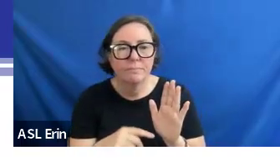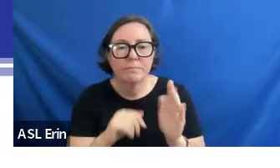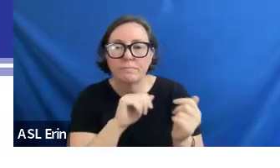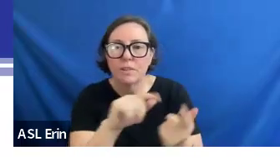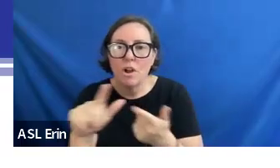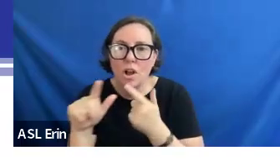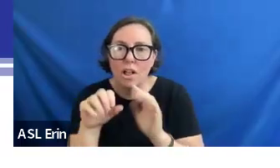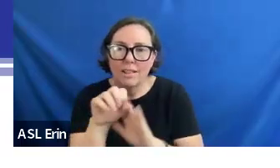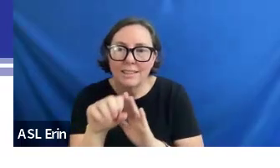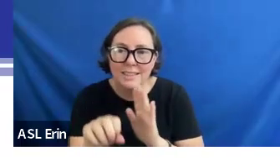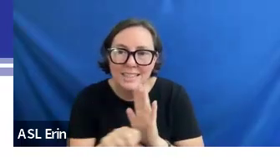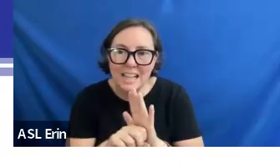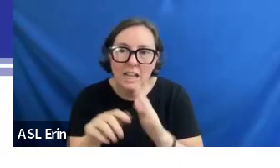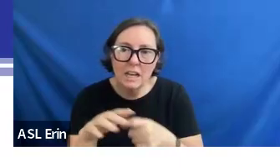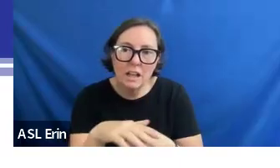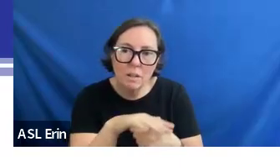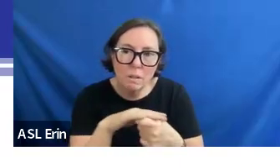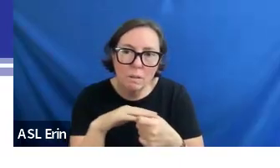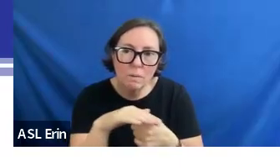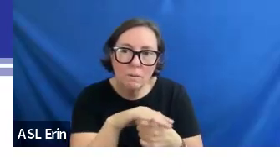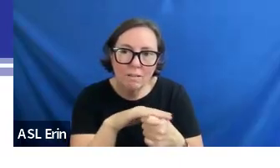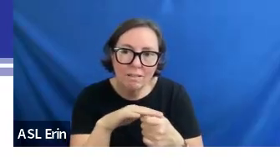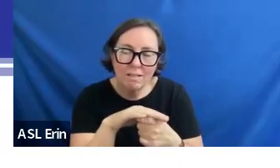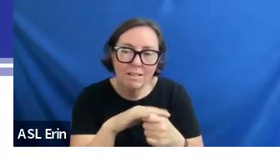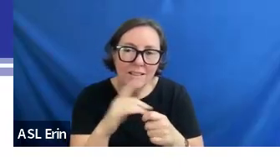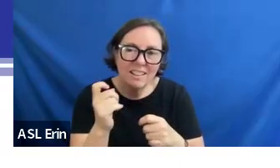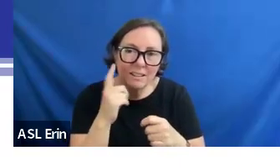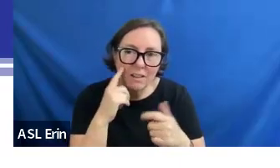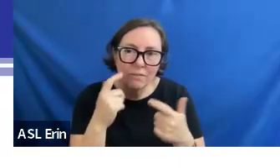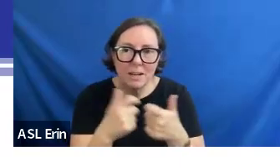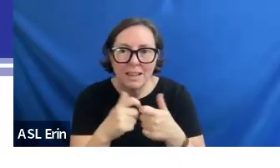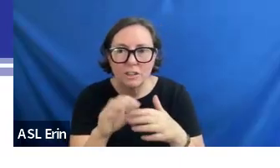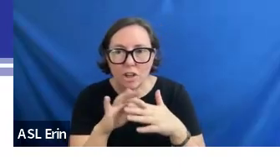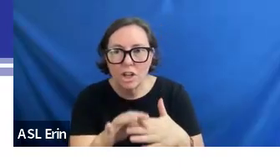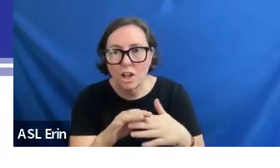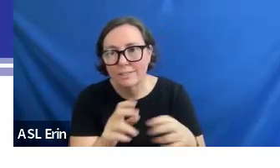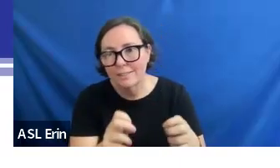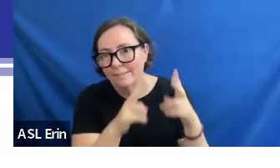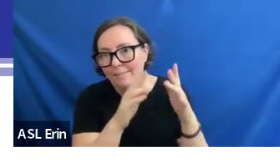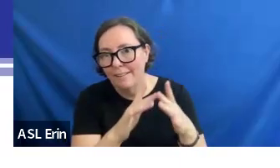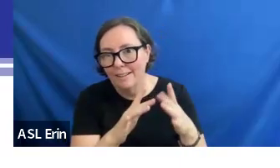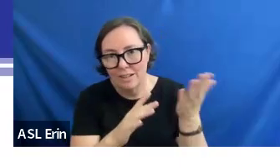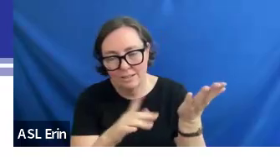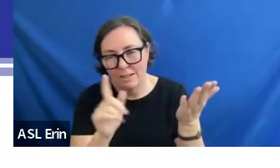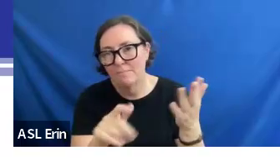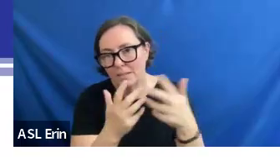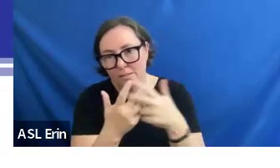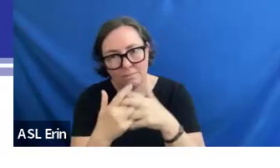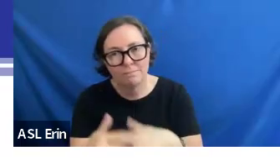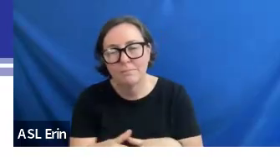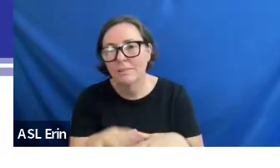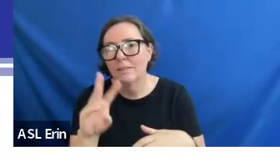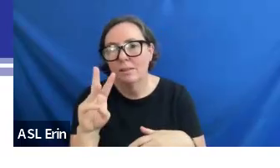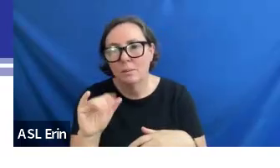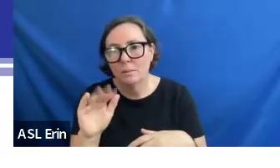all state and local uh, government electronic content needs to meet WCAG